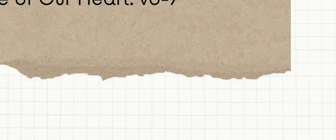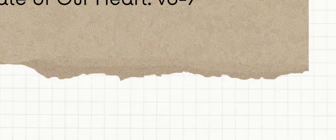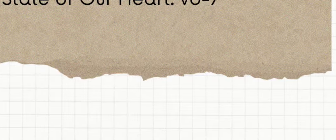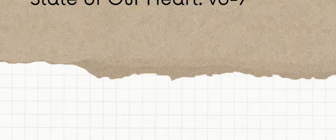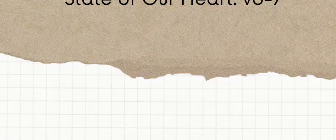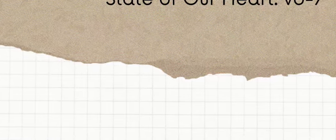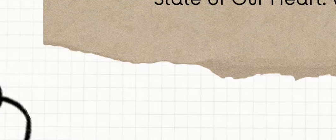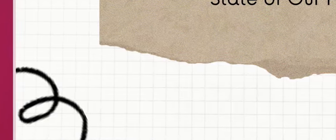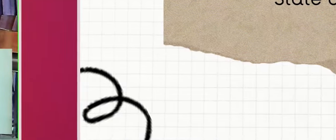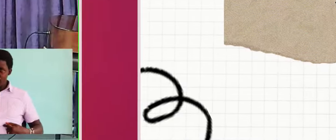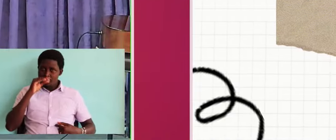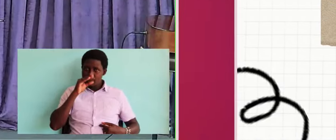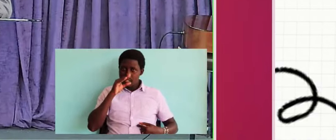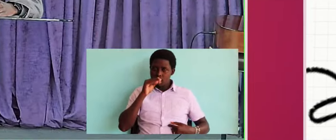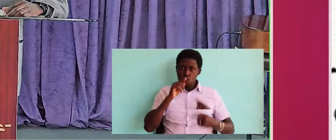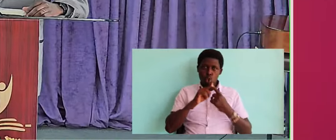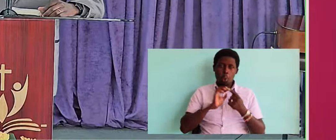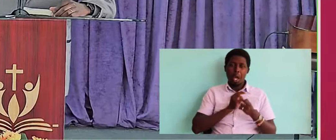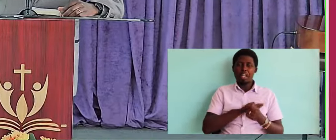he speaks to us.